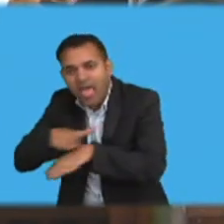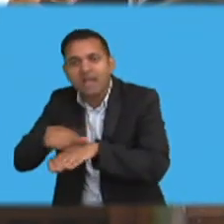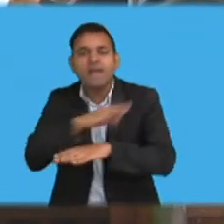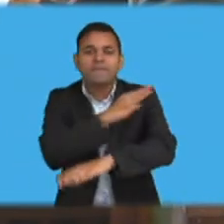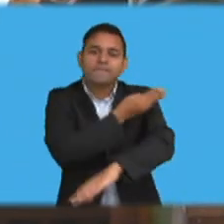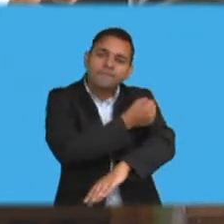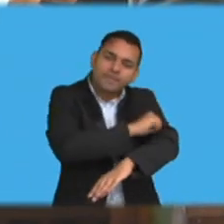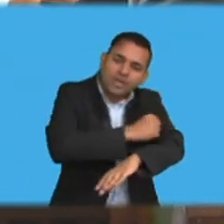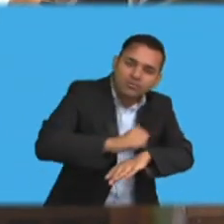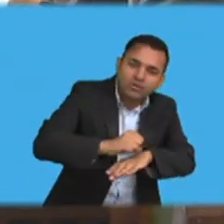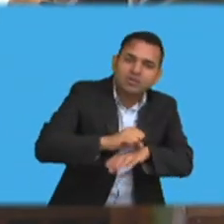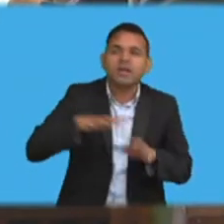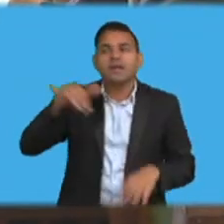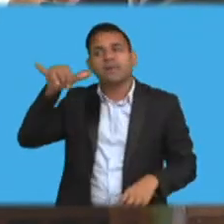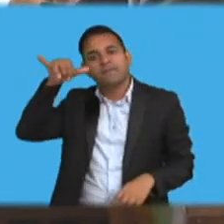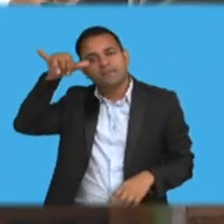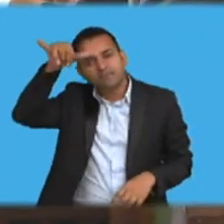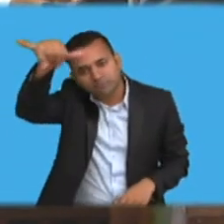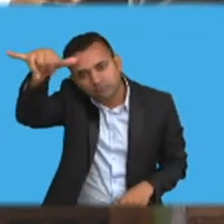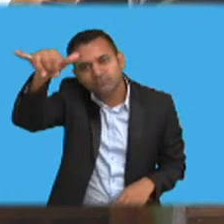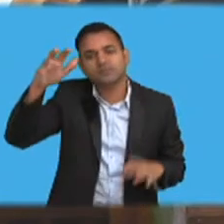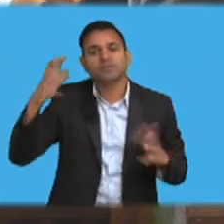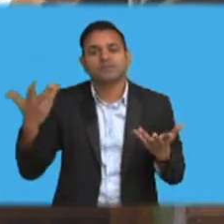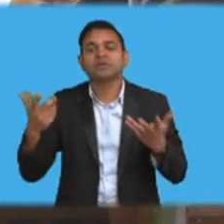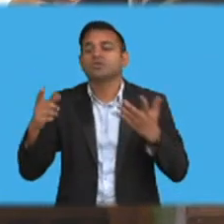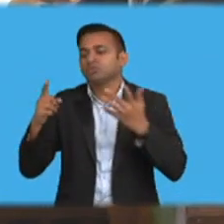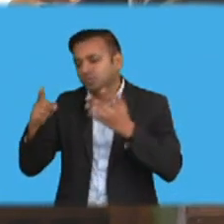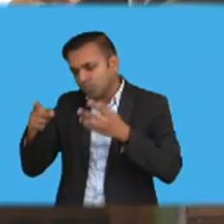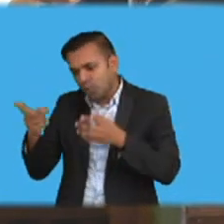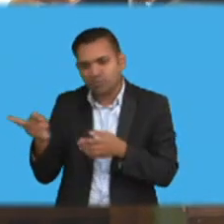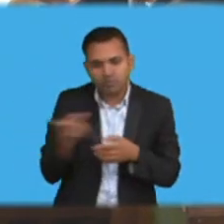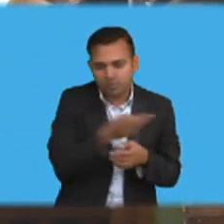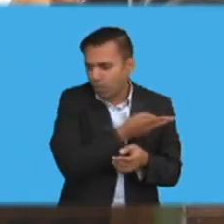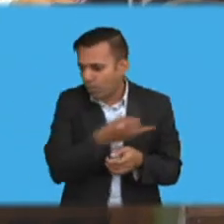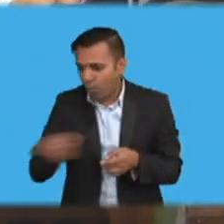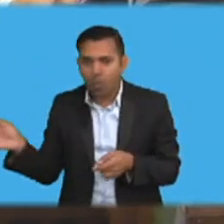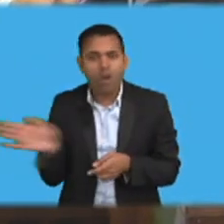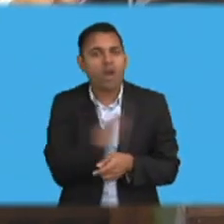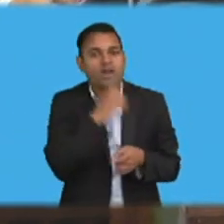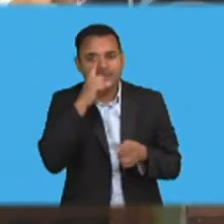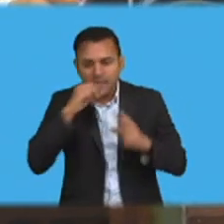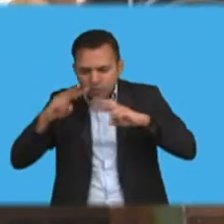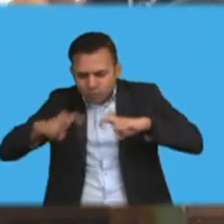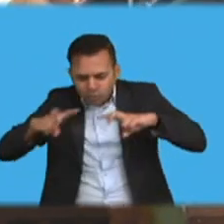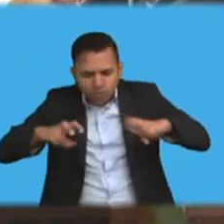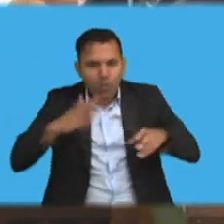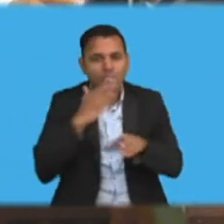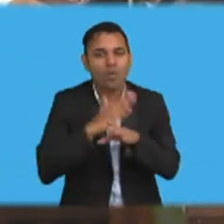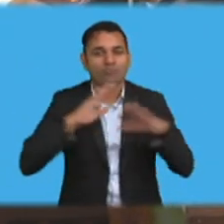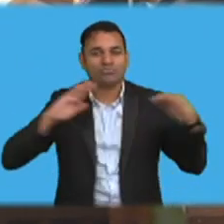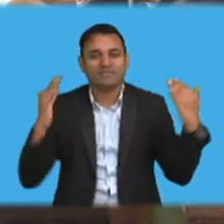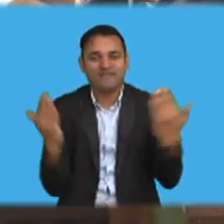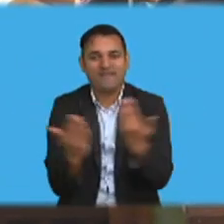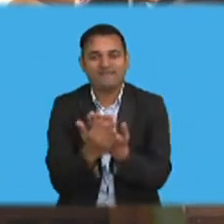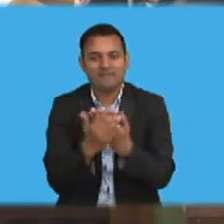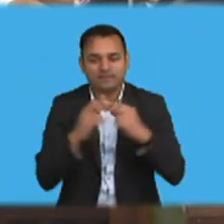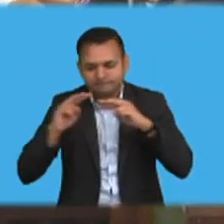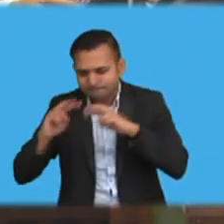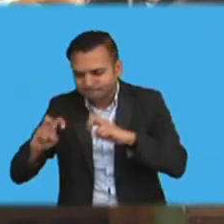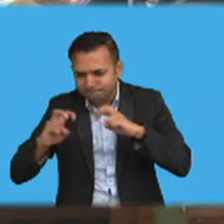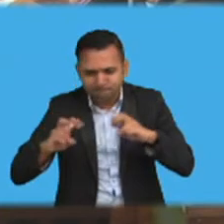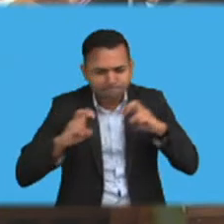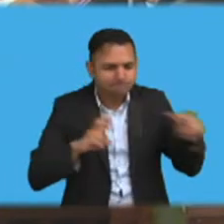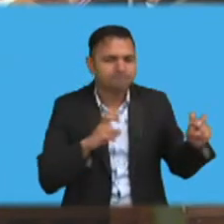and rescue to the Rescue Coordination Center. Madam Speaker, this establishment is envisaged to align and put in place the existing